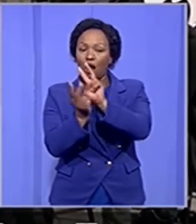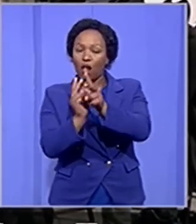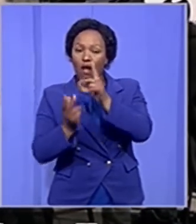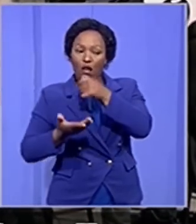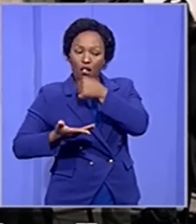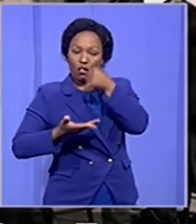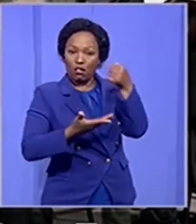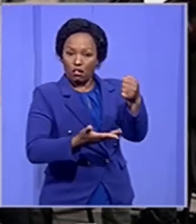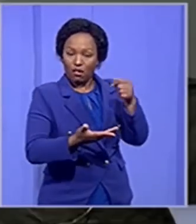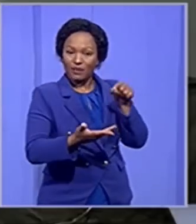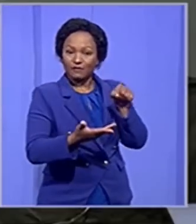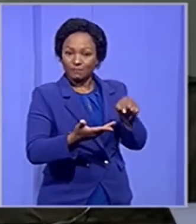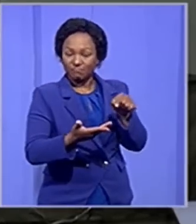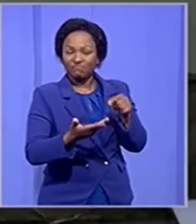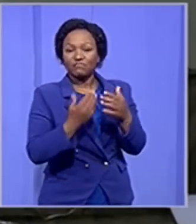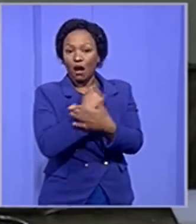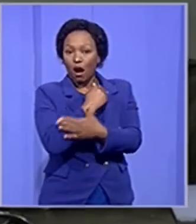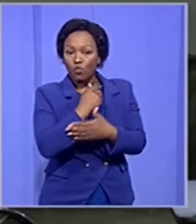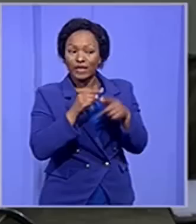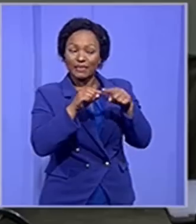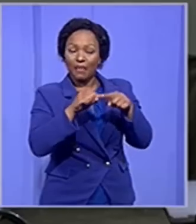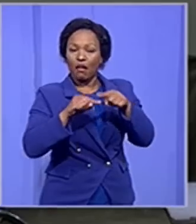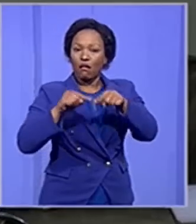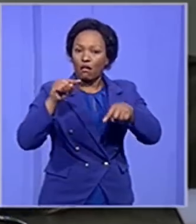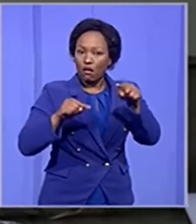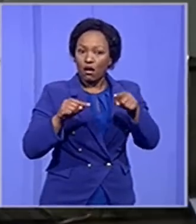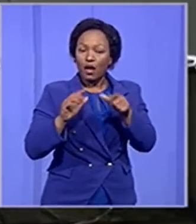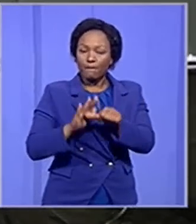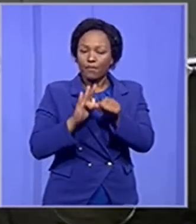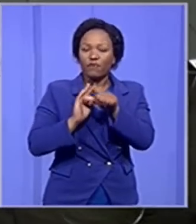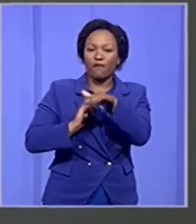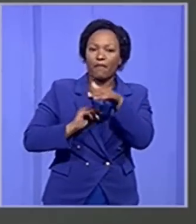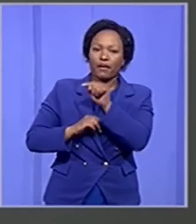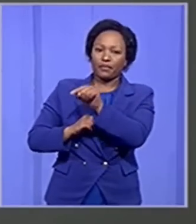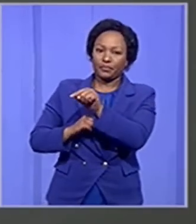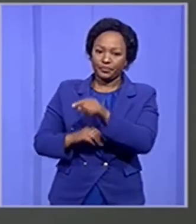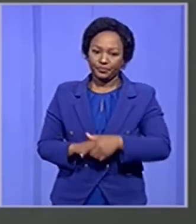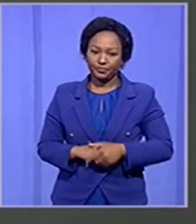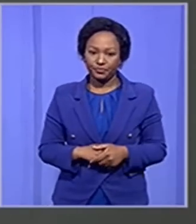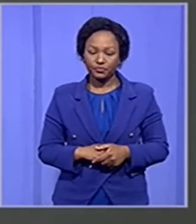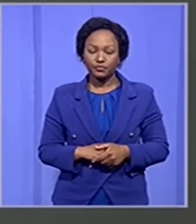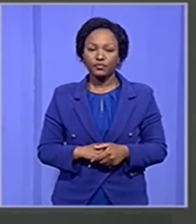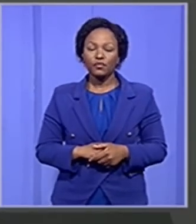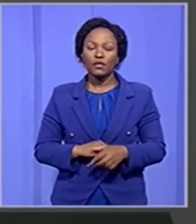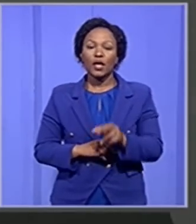ka ledi la tsona ke ntlha ya botlhokwa go banka e. NDB